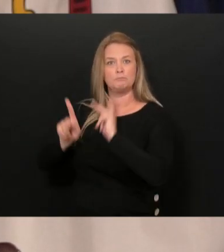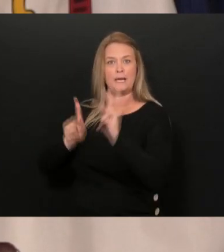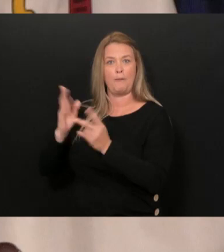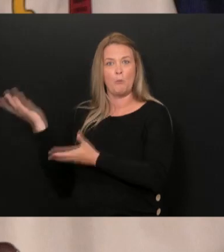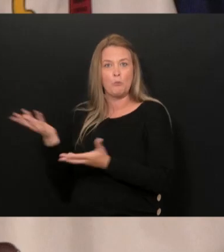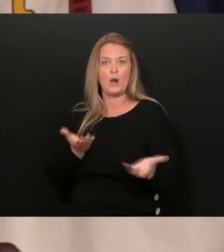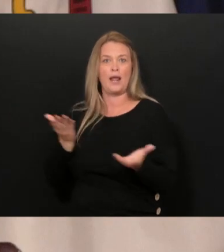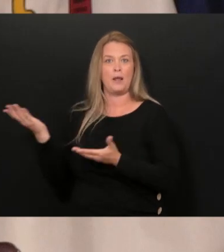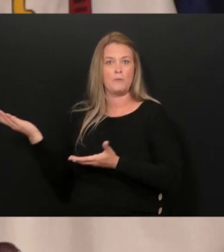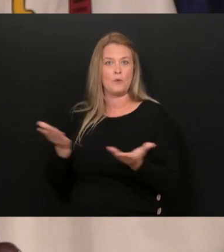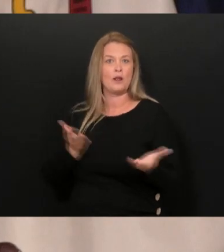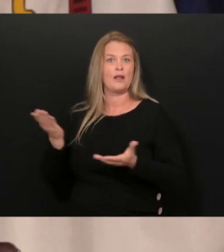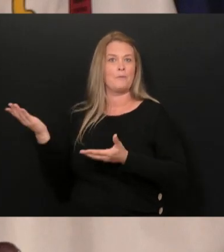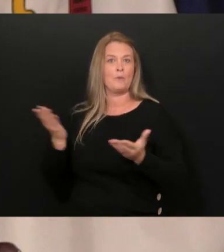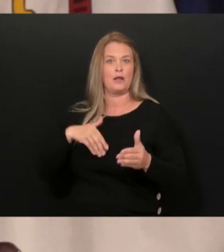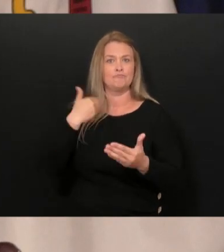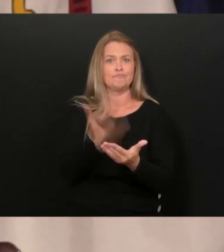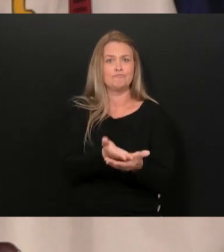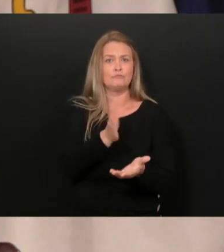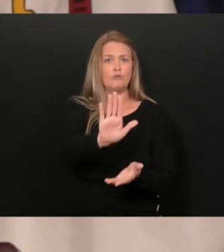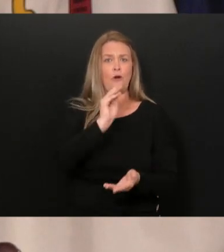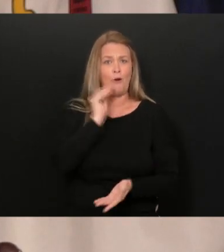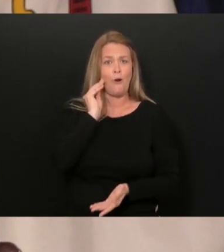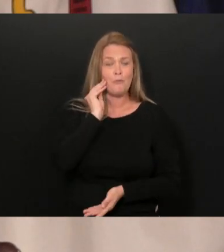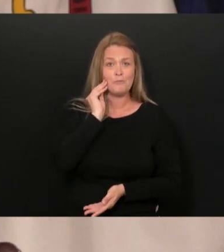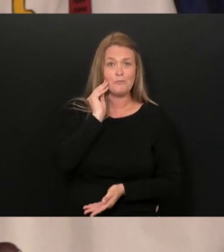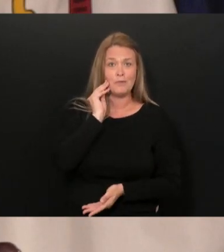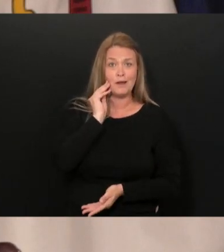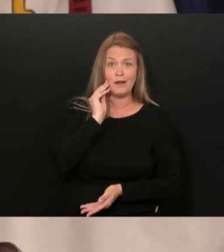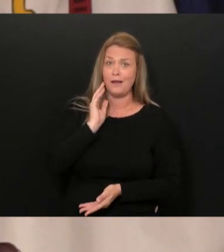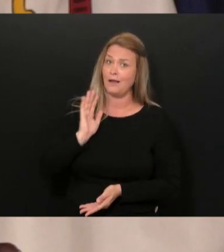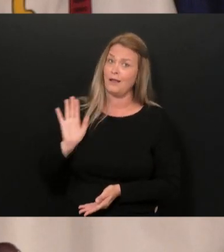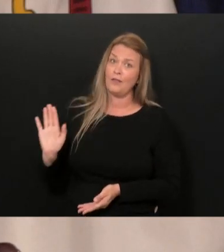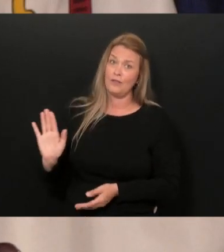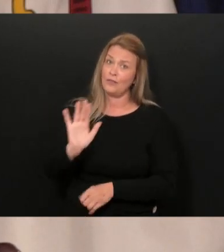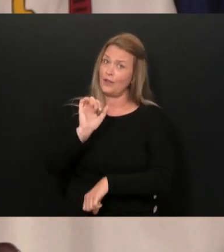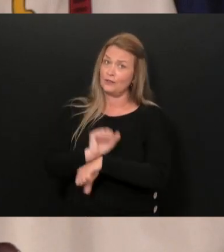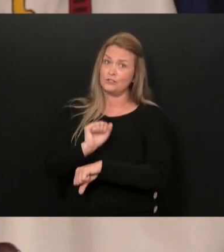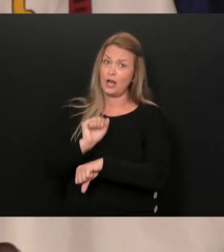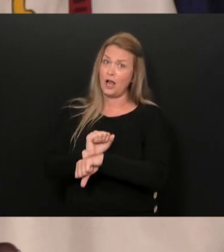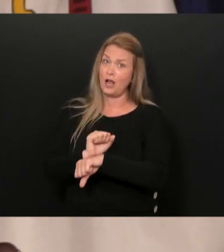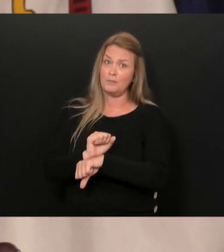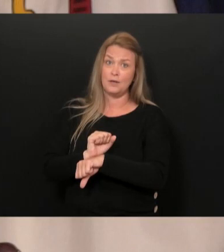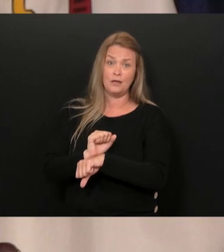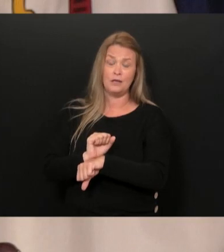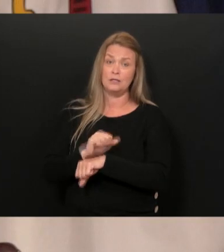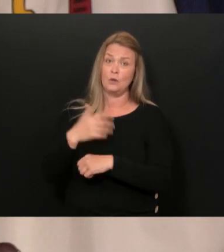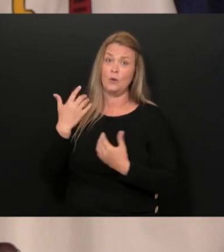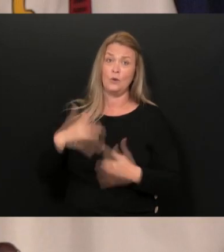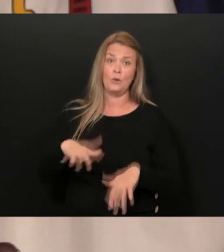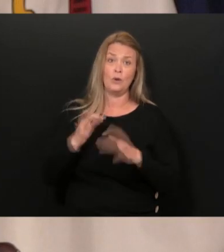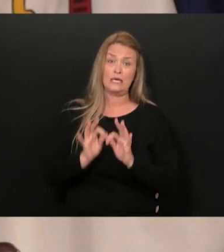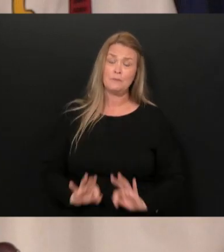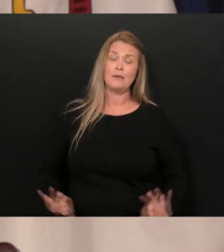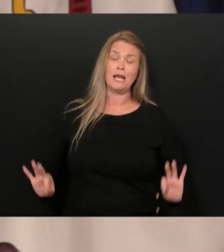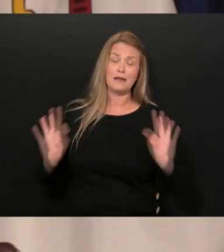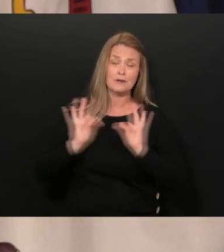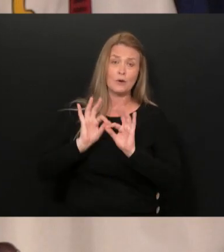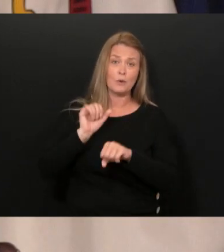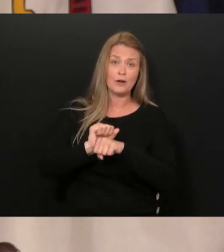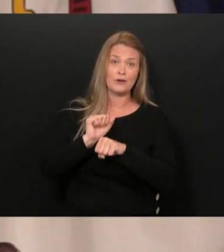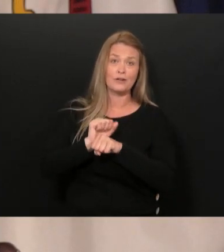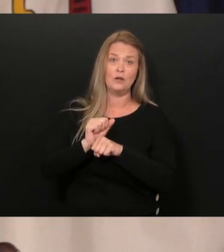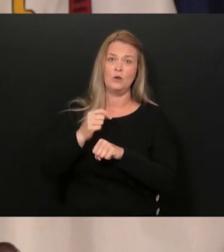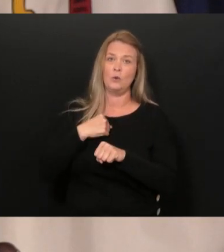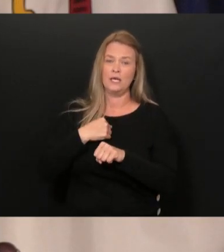bringing stuff right to your homes. I mean, those people are doing, valiant work, and absolutely